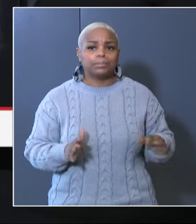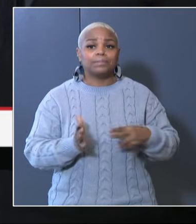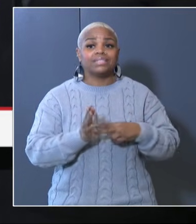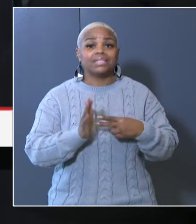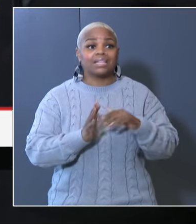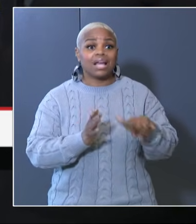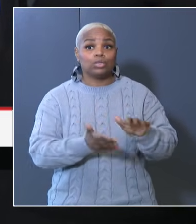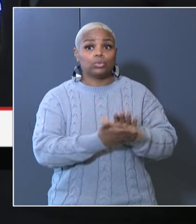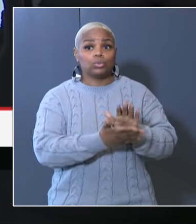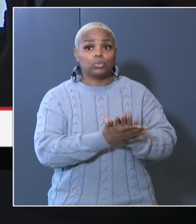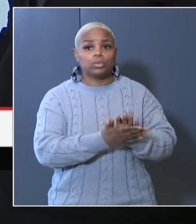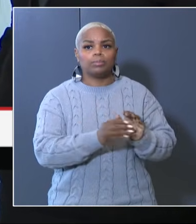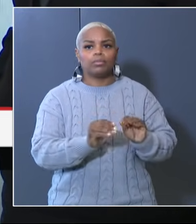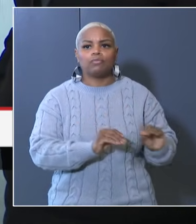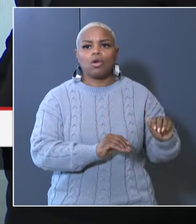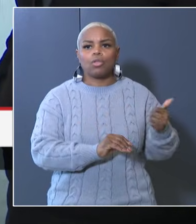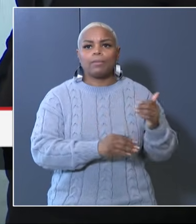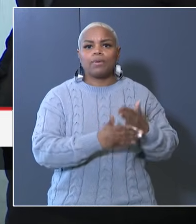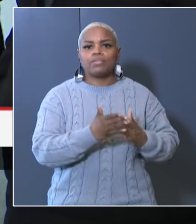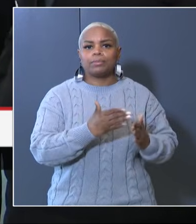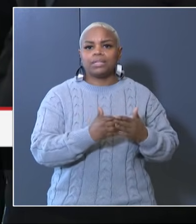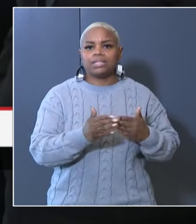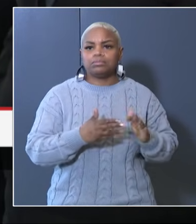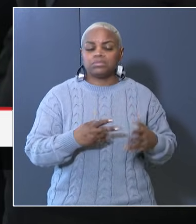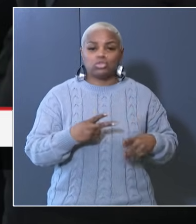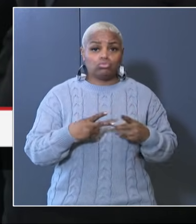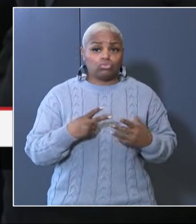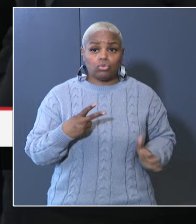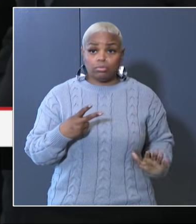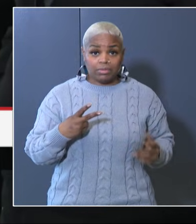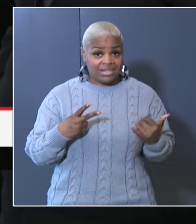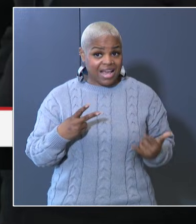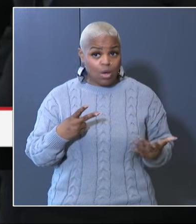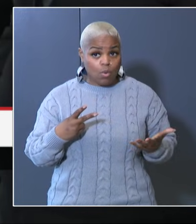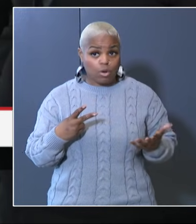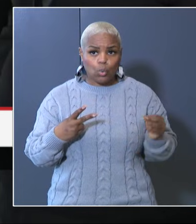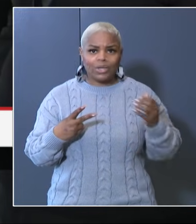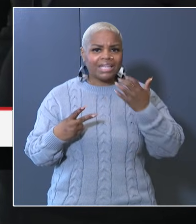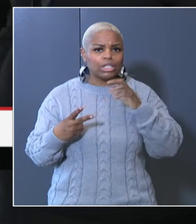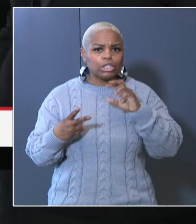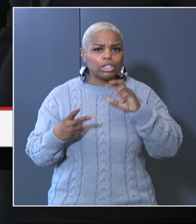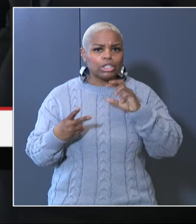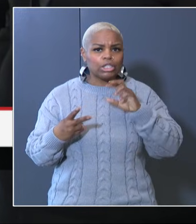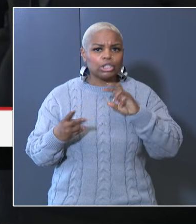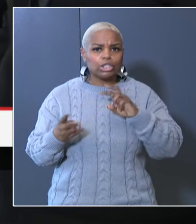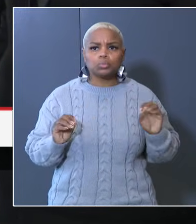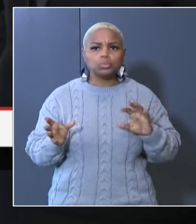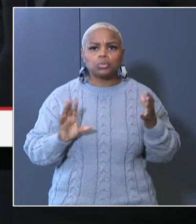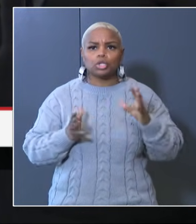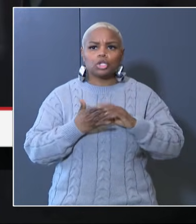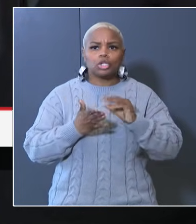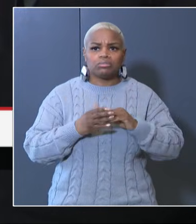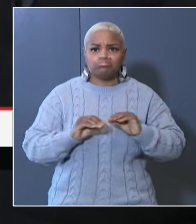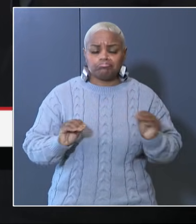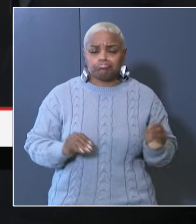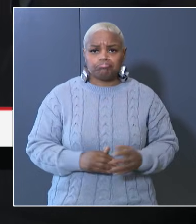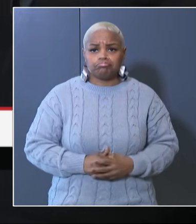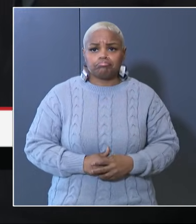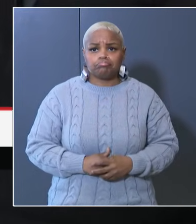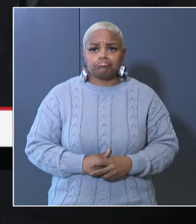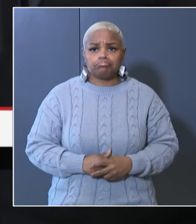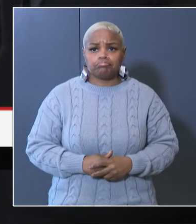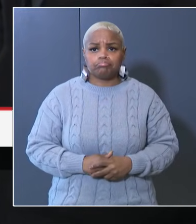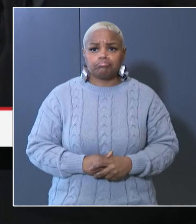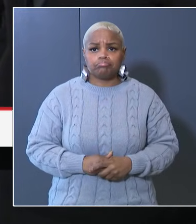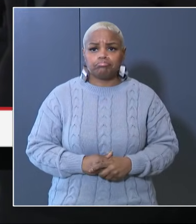building. So we don't have any heating issues that are preventing learning. And then as far as just people struggling to get there, whether it's teachers